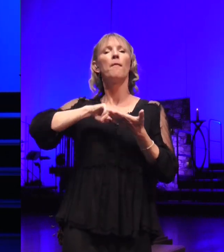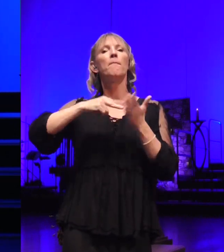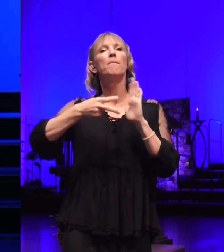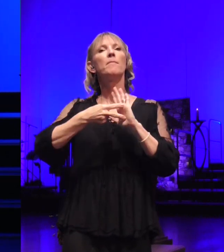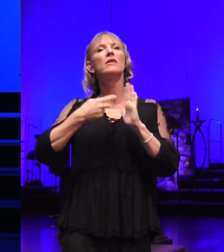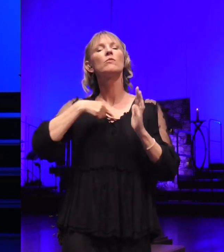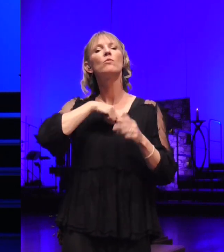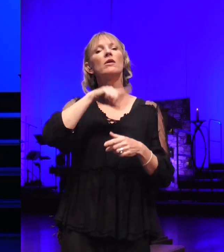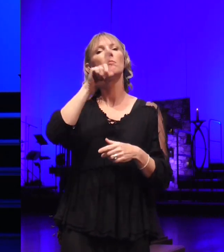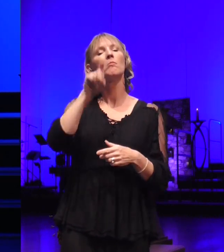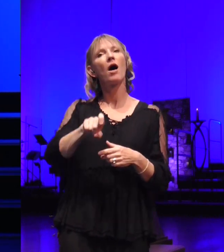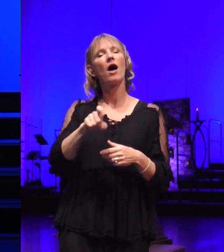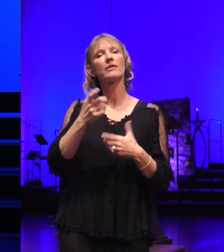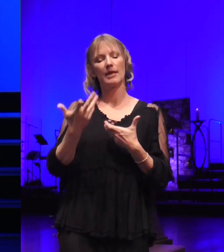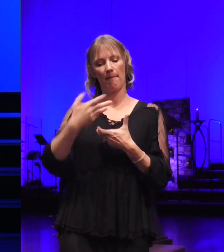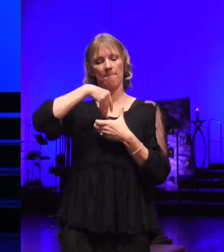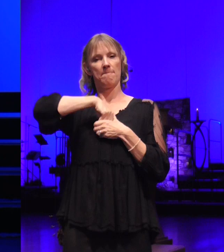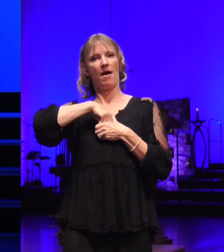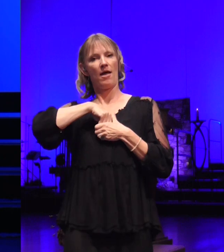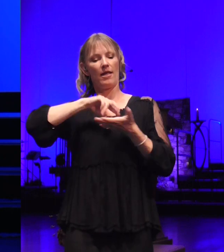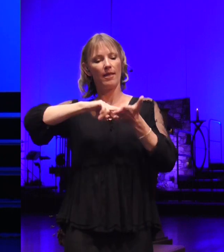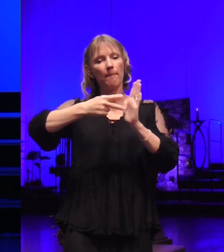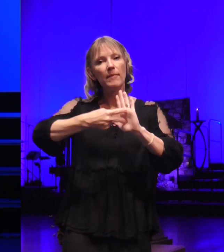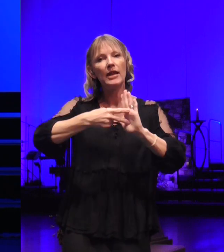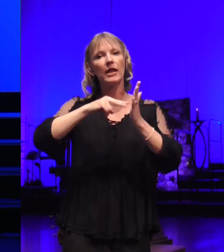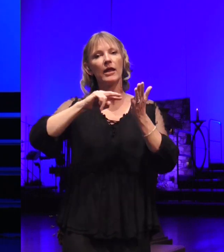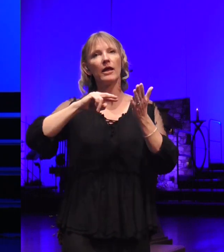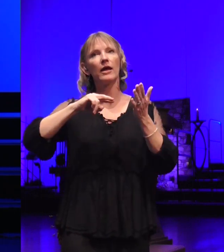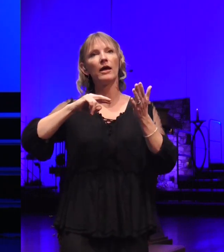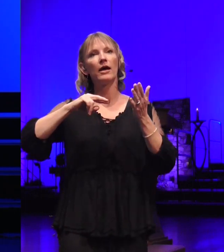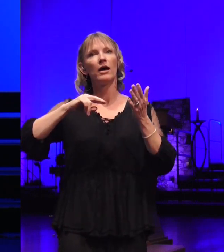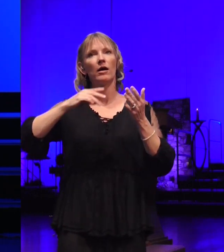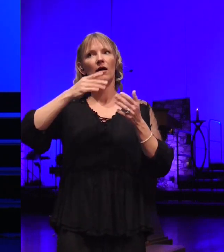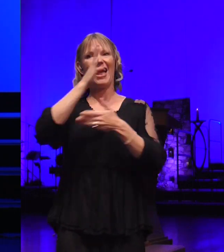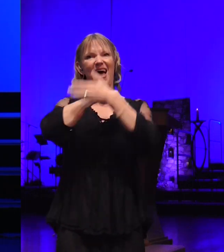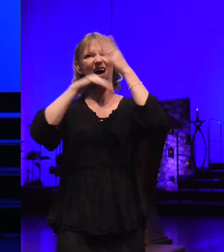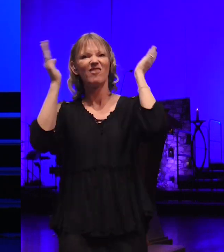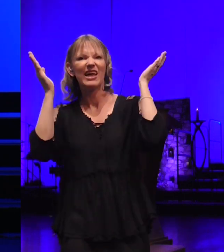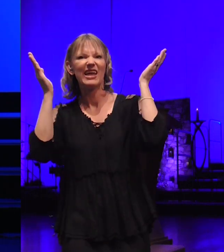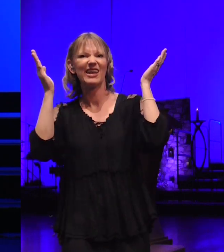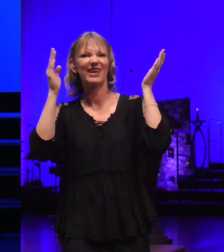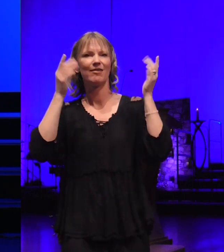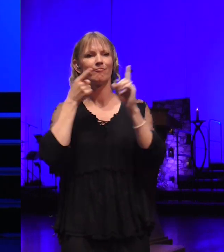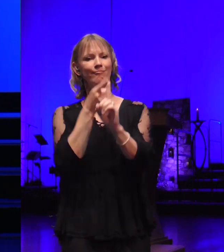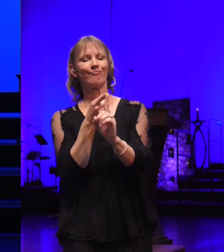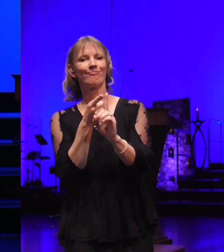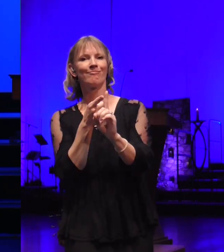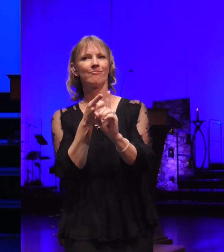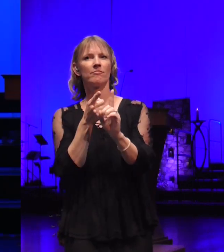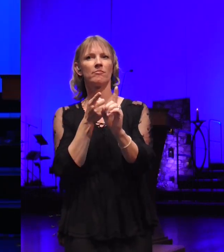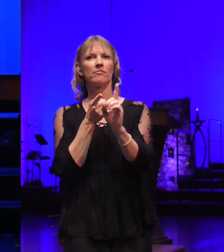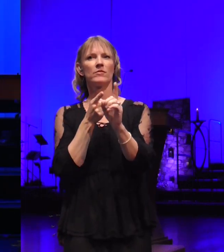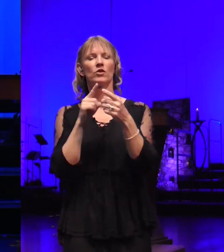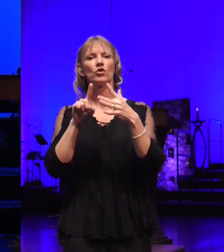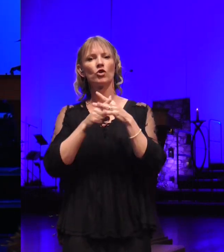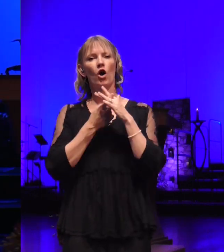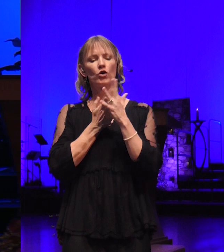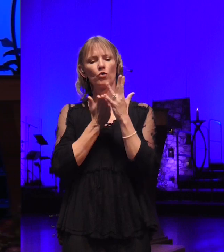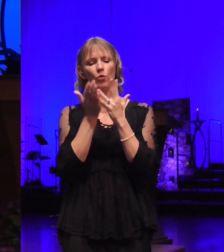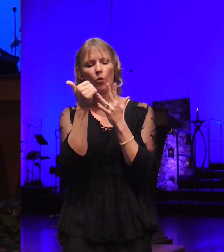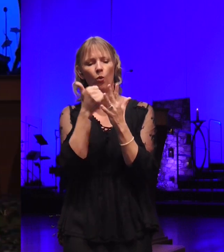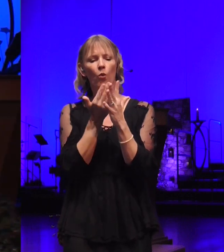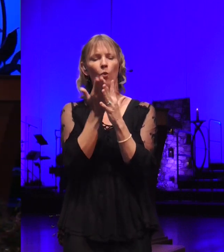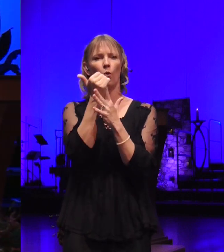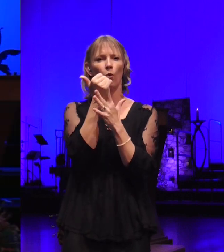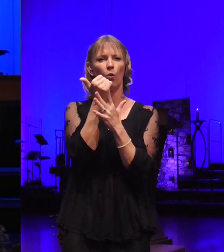the meaning and the purpose of the kingdom of heaven, and is to begin to weave it in our affairs on